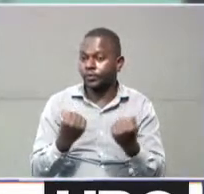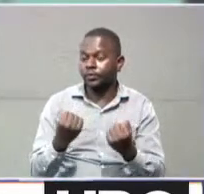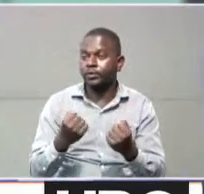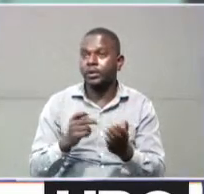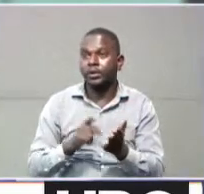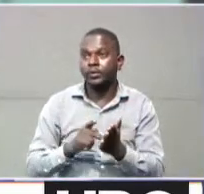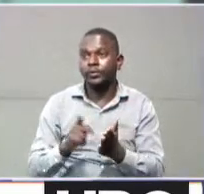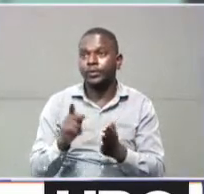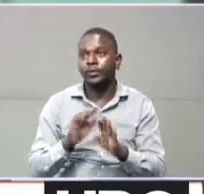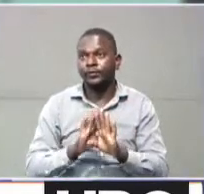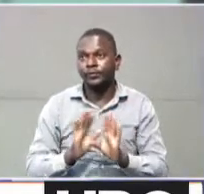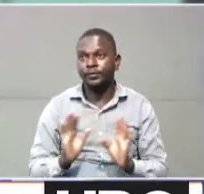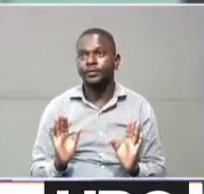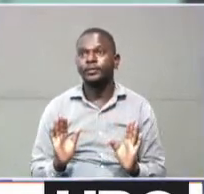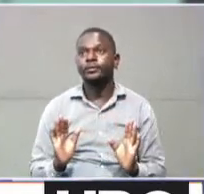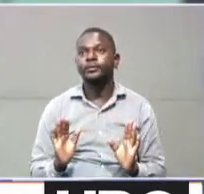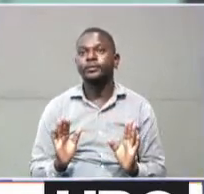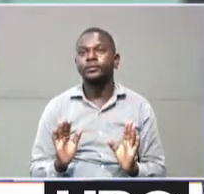cleared